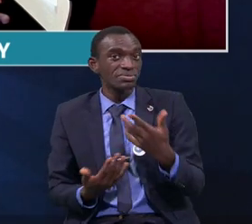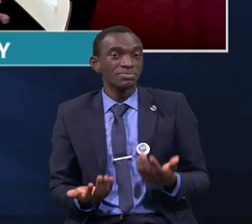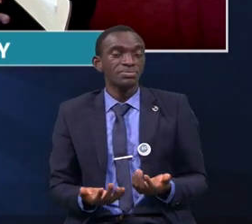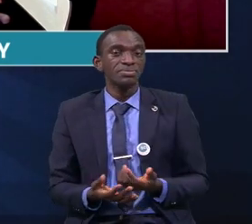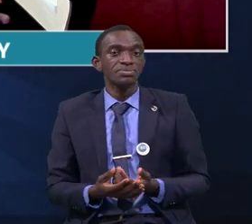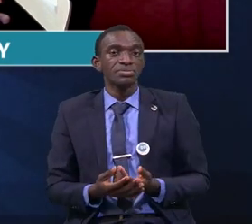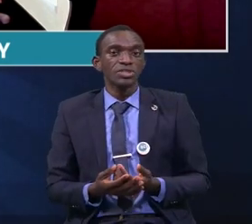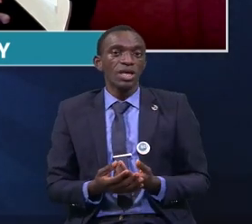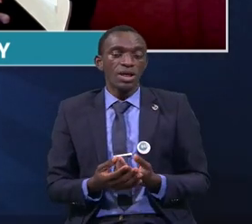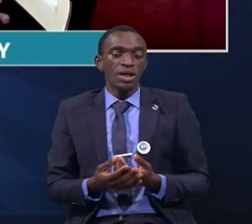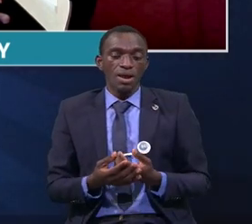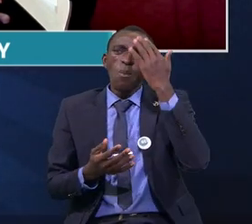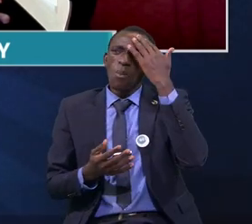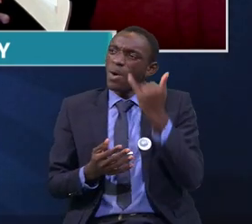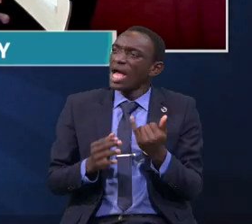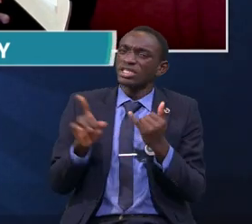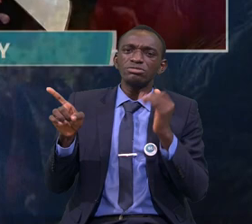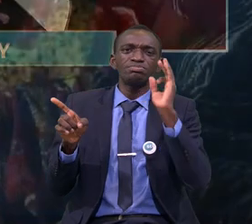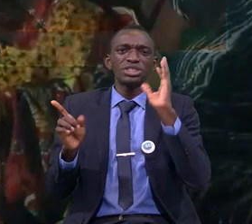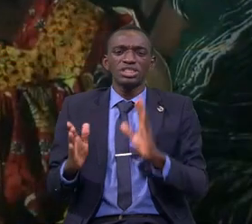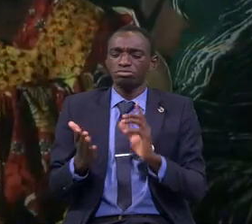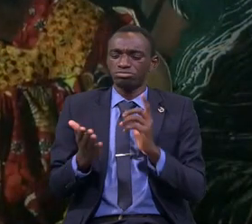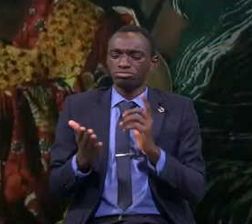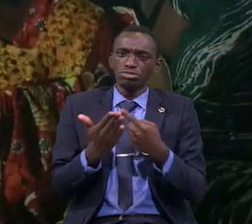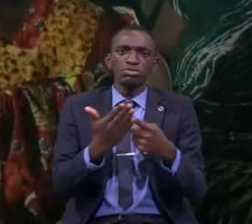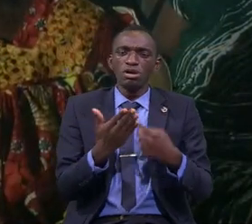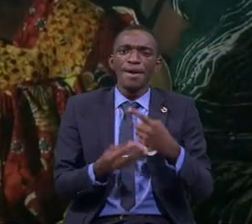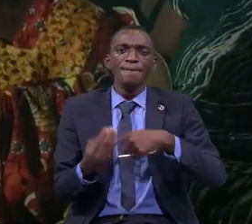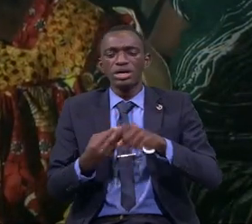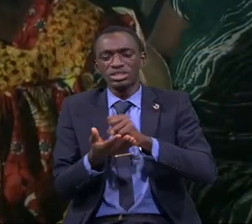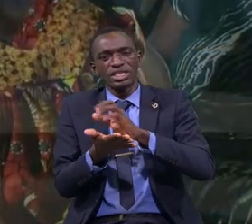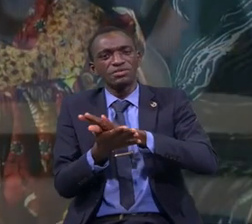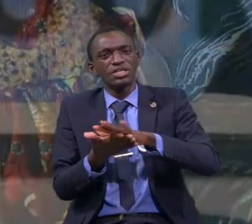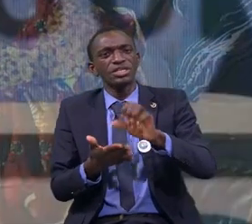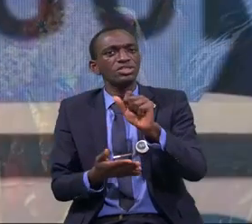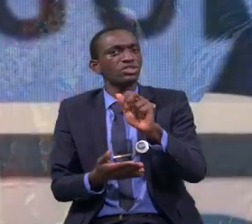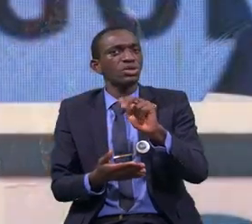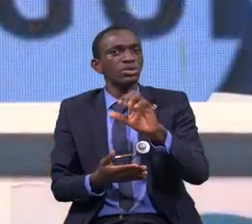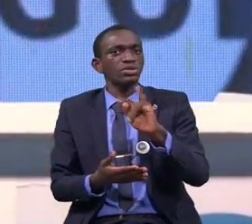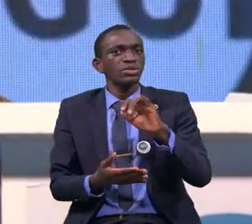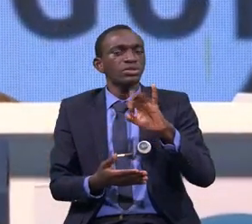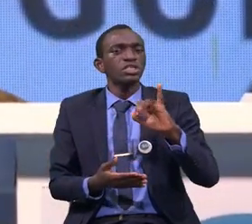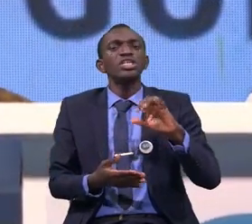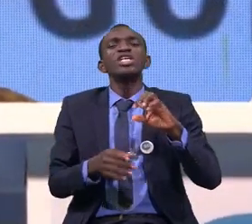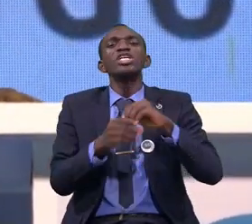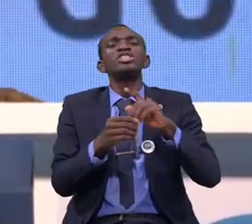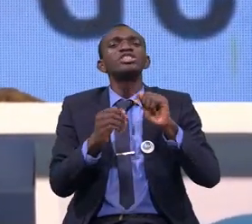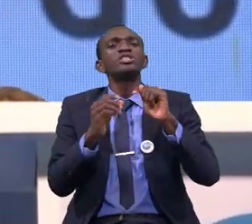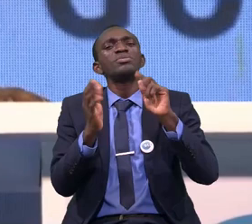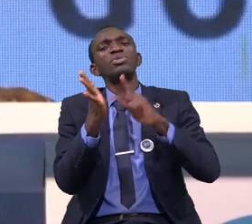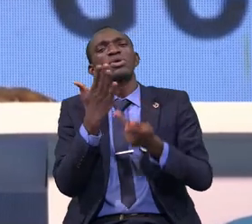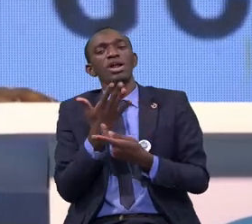Why are you talking about sanctification in a crusade? I'm talking about sanctification because the people that